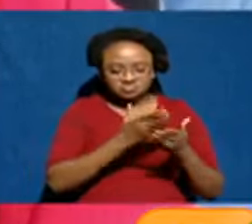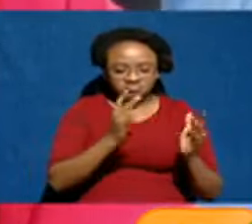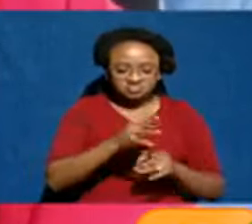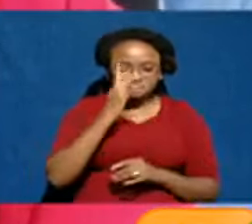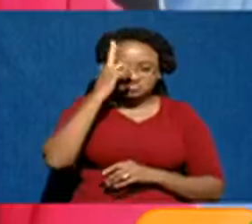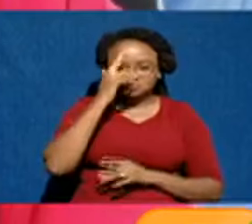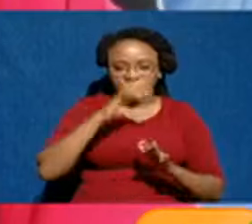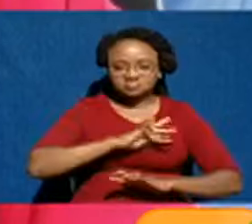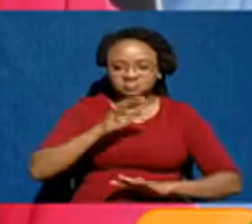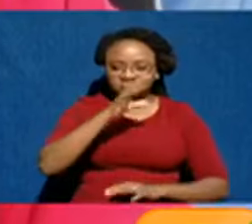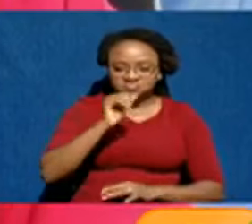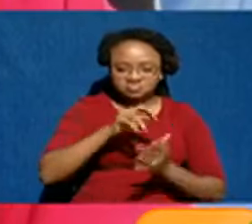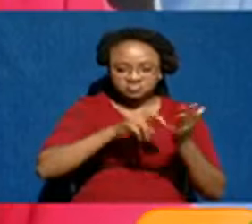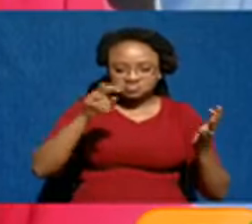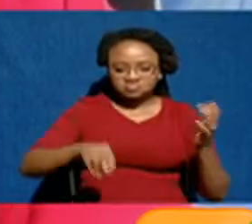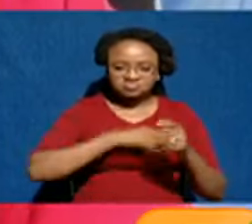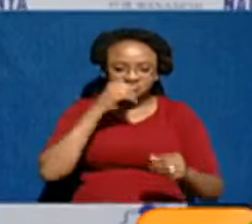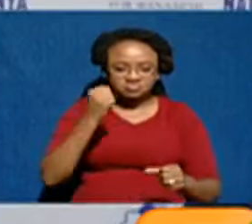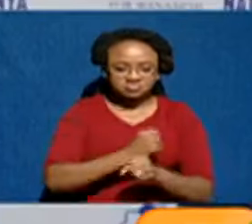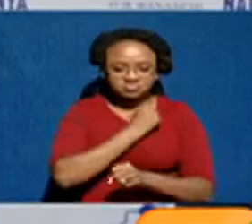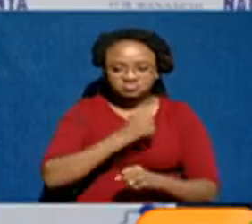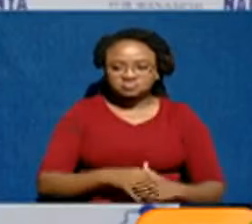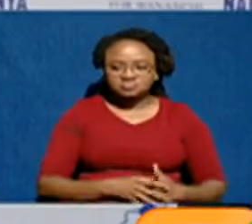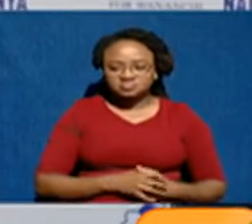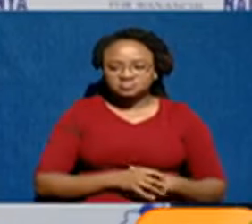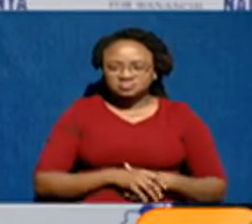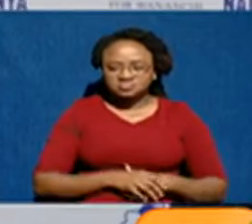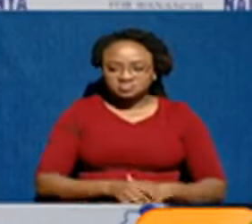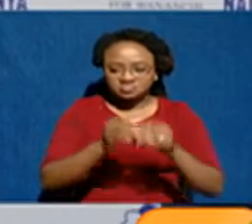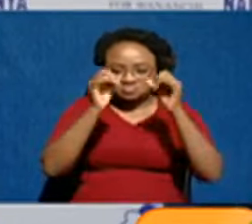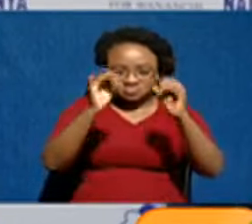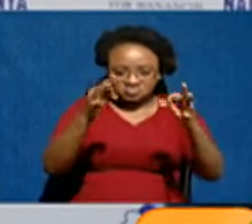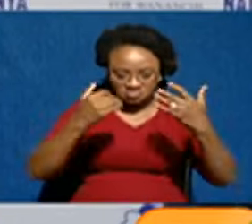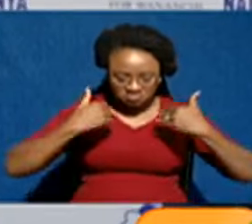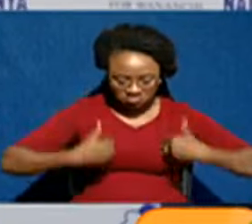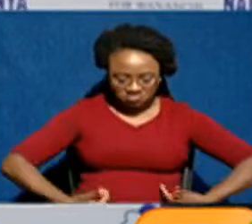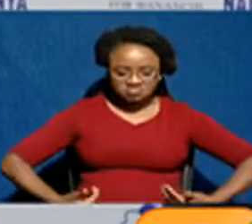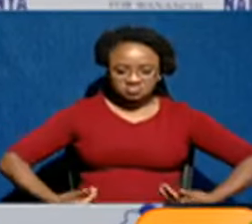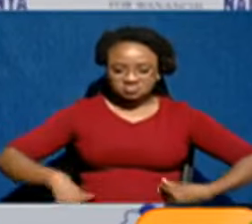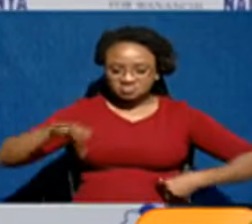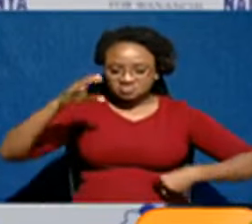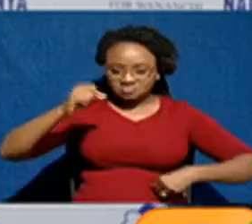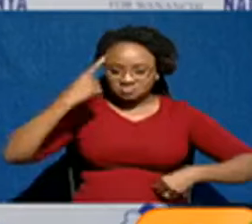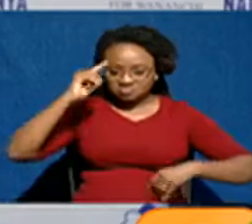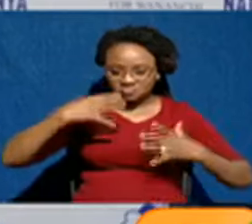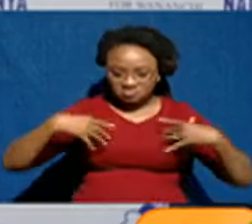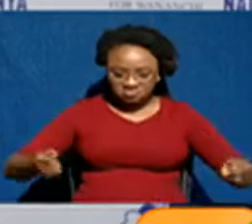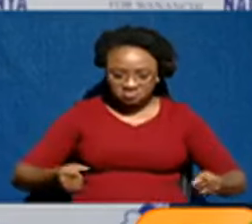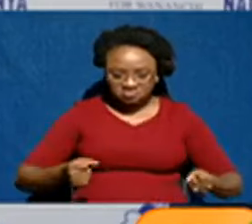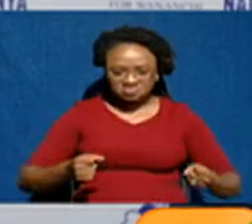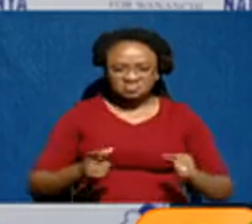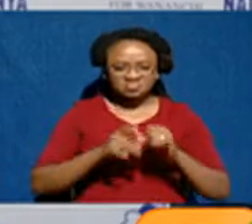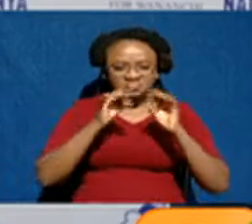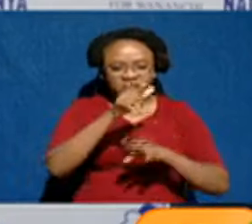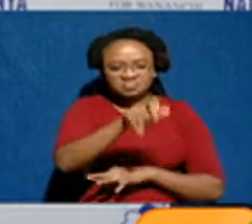reason for the CS to vacate office. If I was the Minister of Health this time, either if one